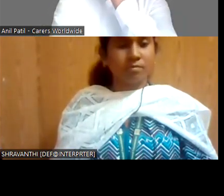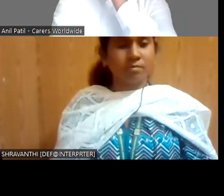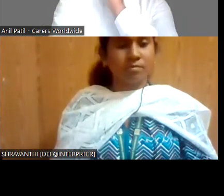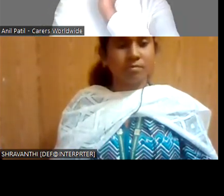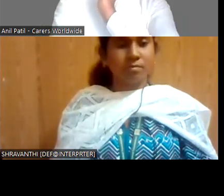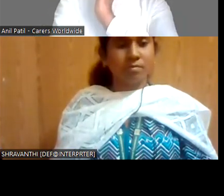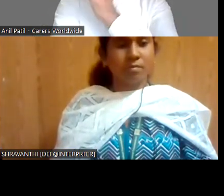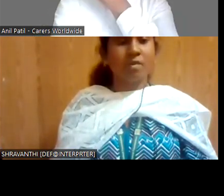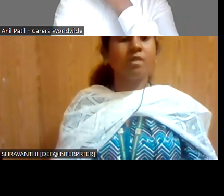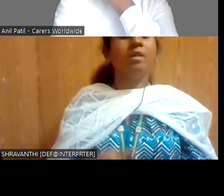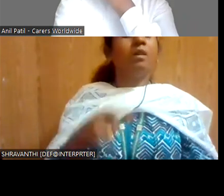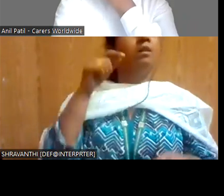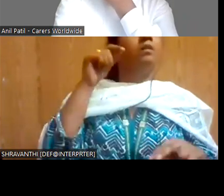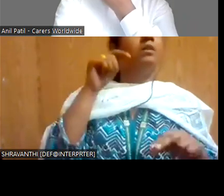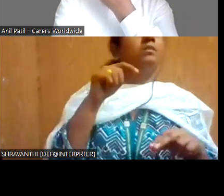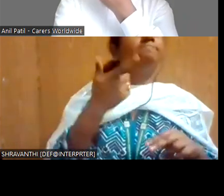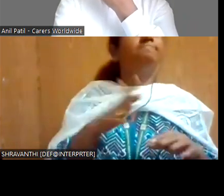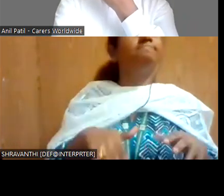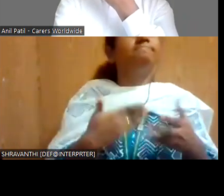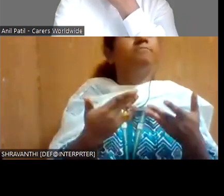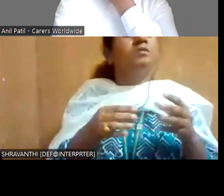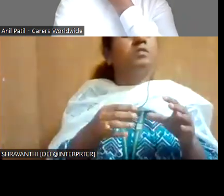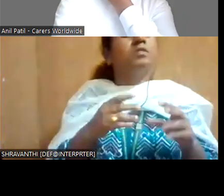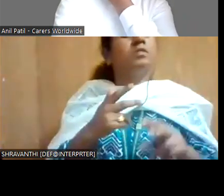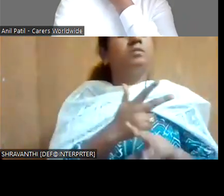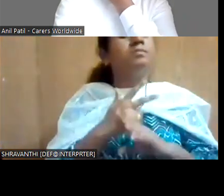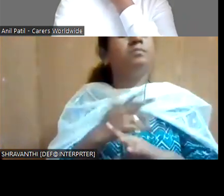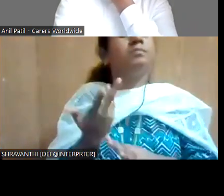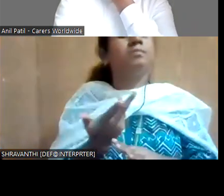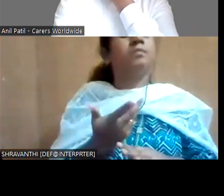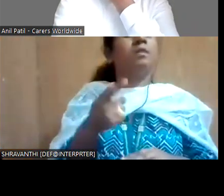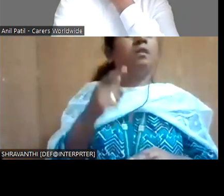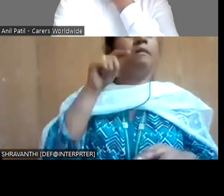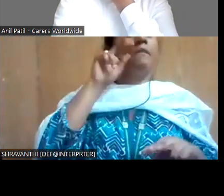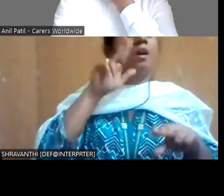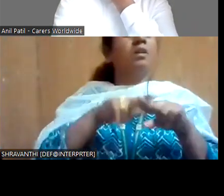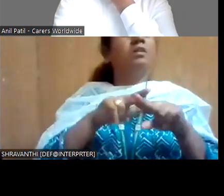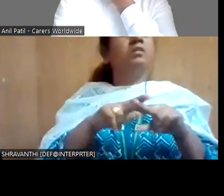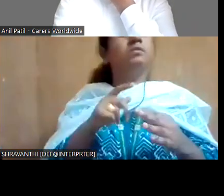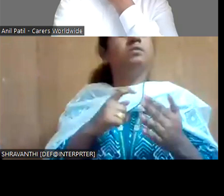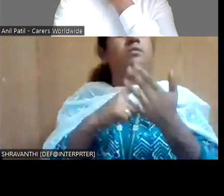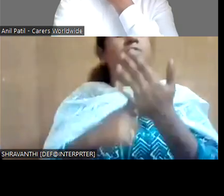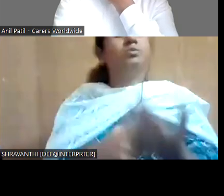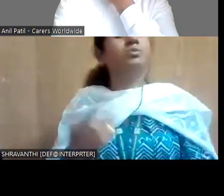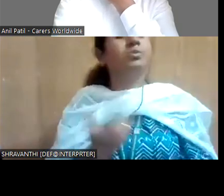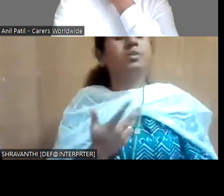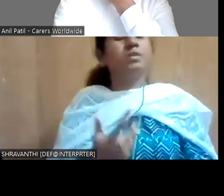to play an important role in the caregiving of their child. Yes, true, as the Krishna sir